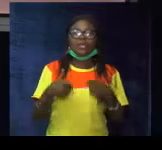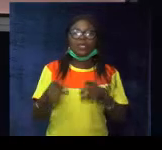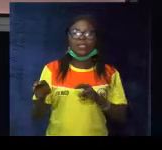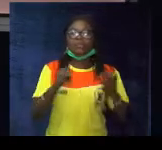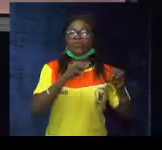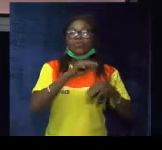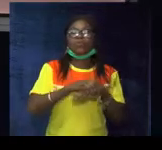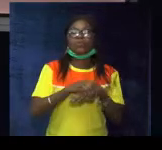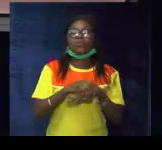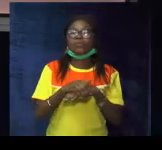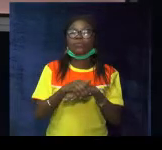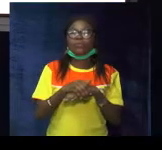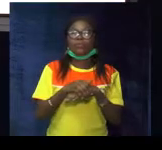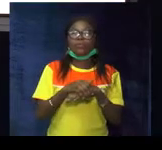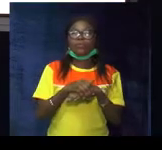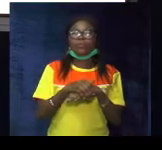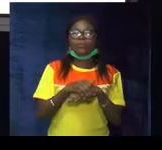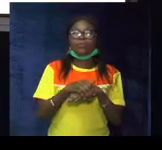let's move on.